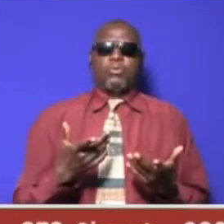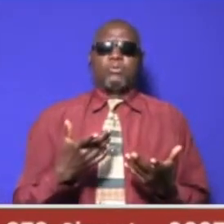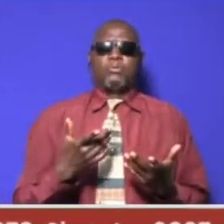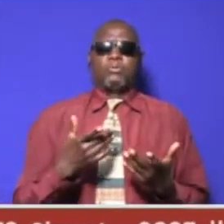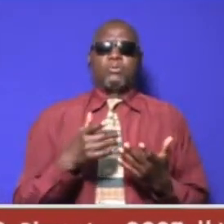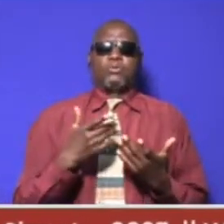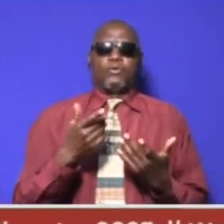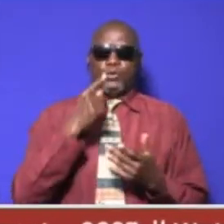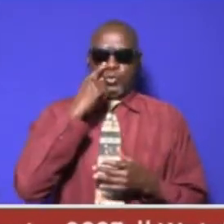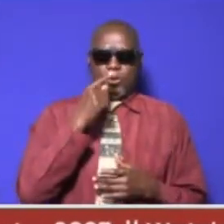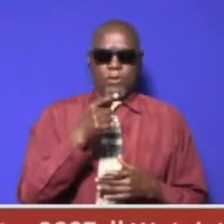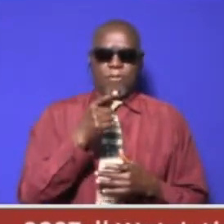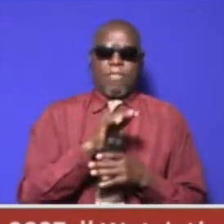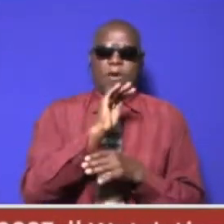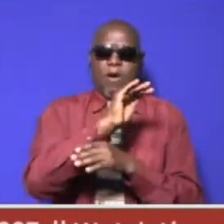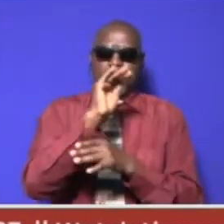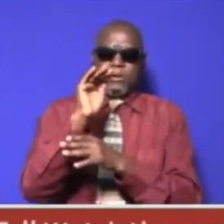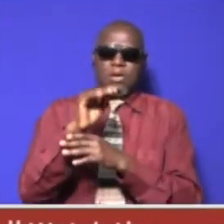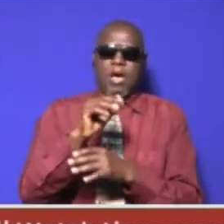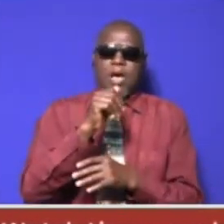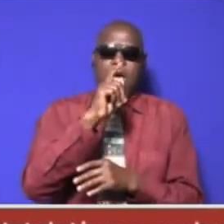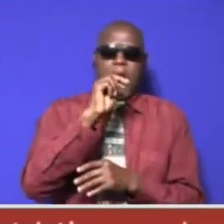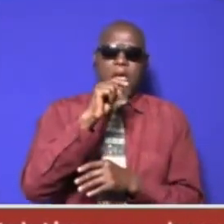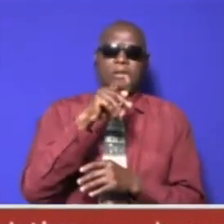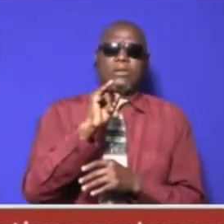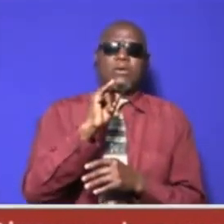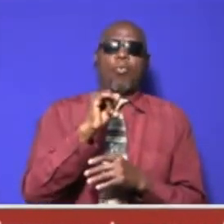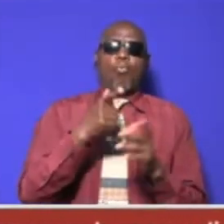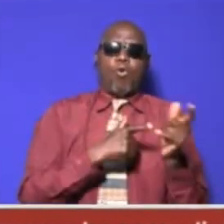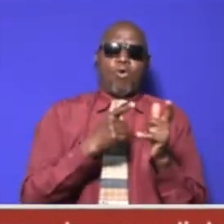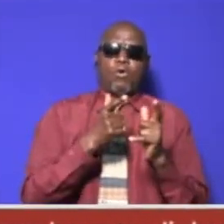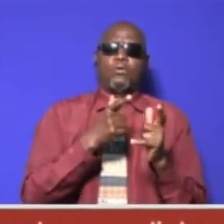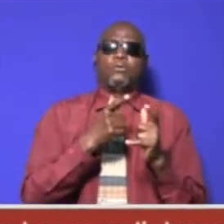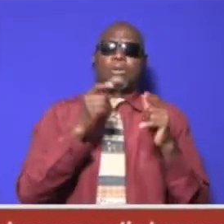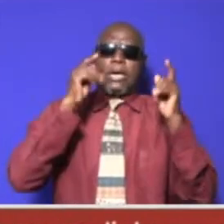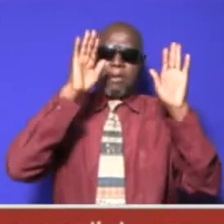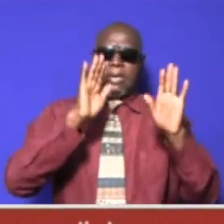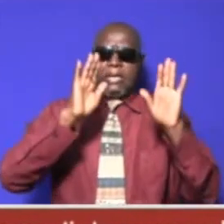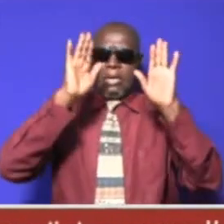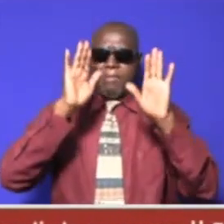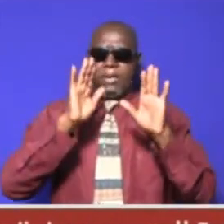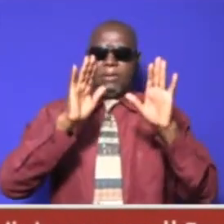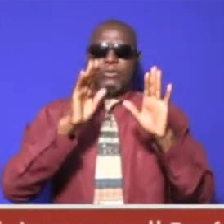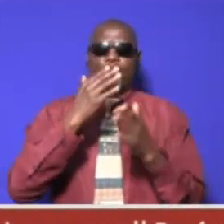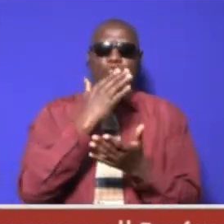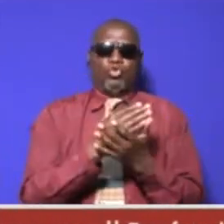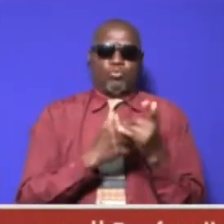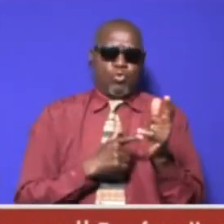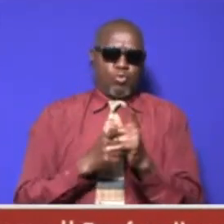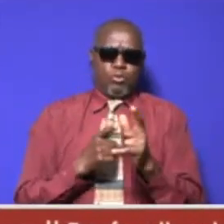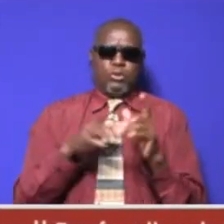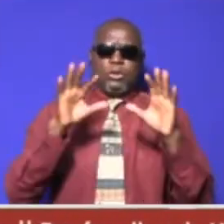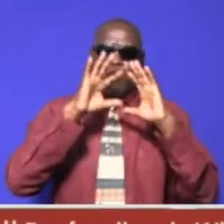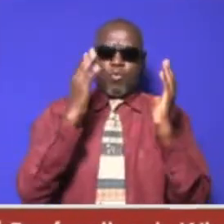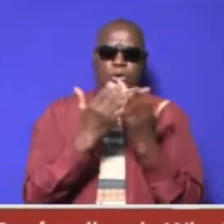now calling on all anti-war actors to join the campaign to ceasefire and make it known to warring parties and to the world that